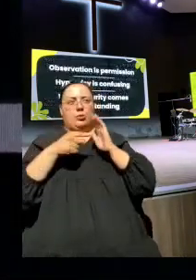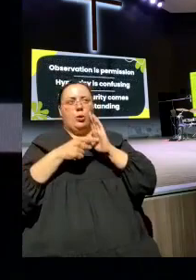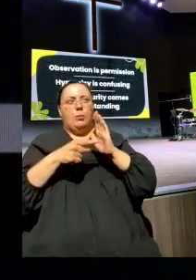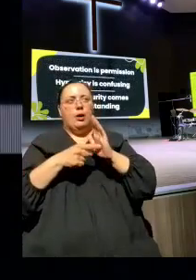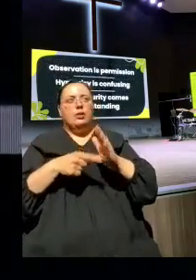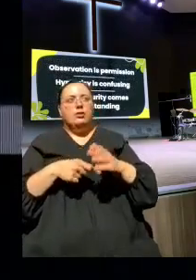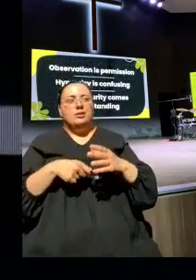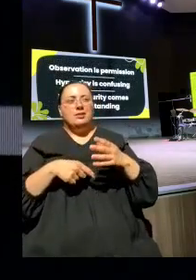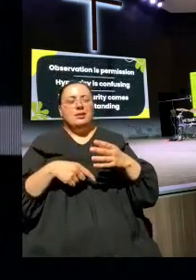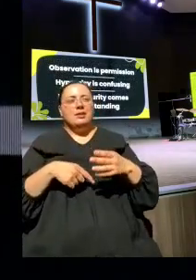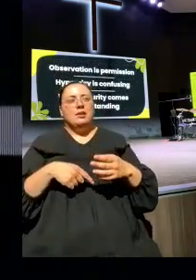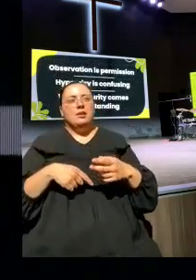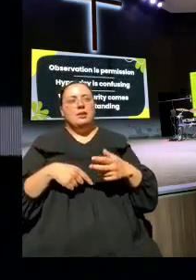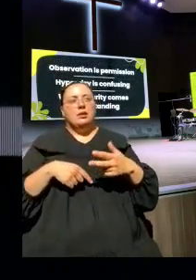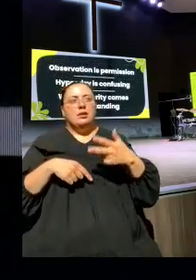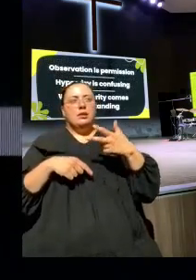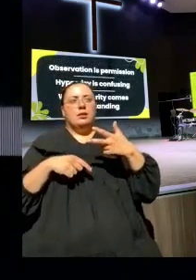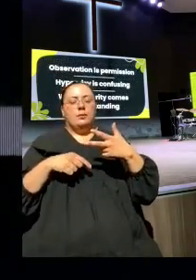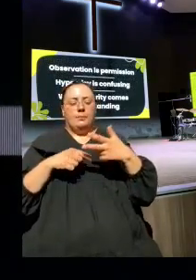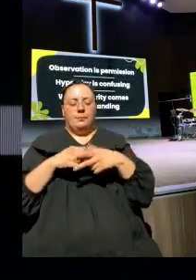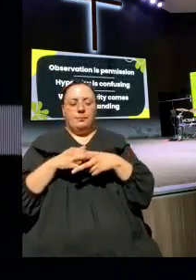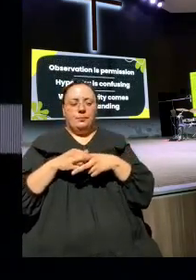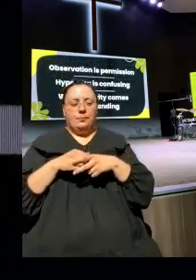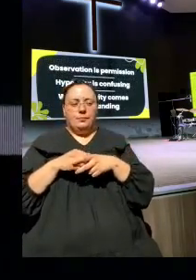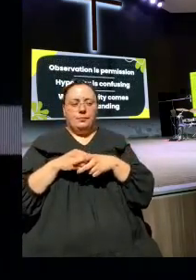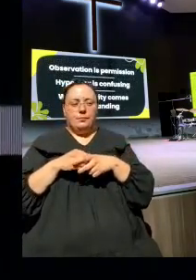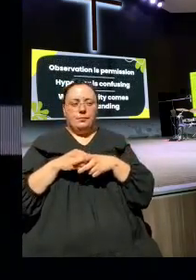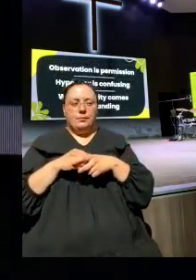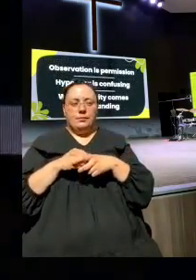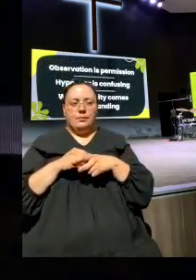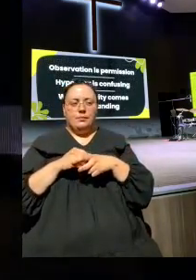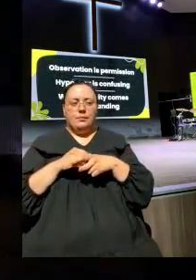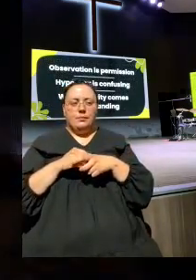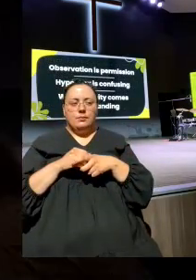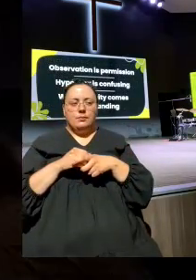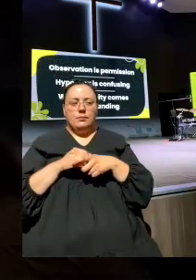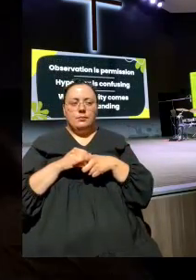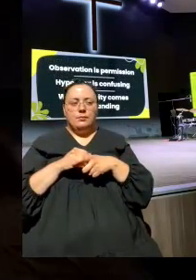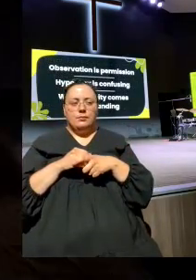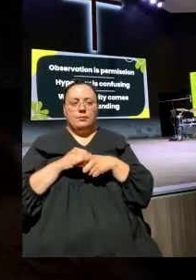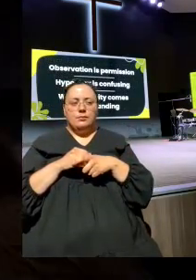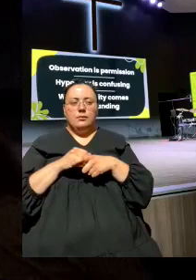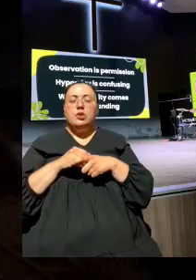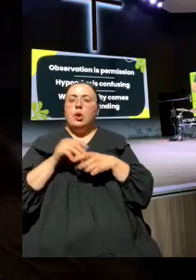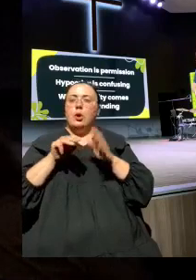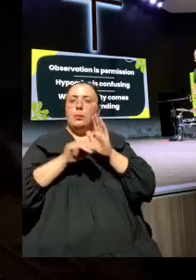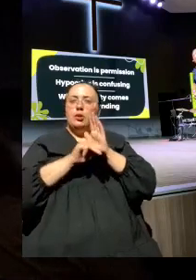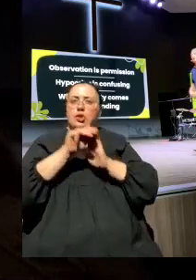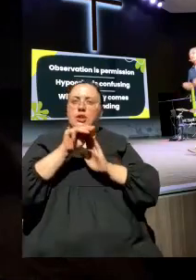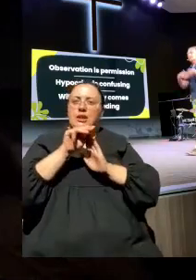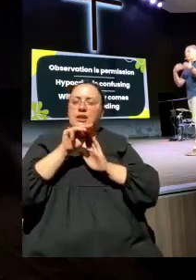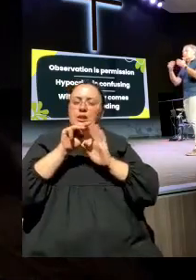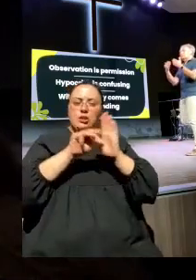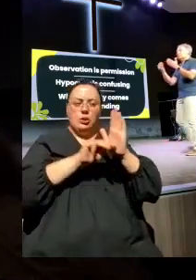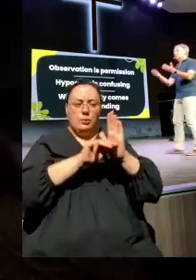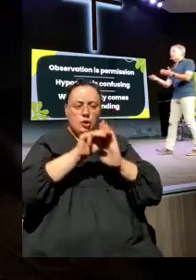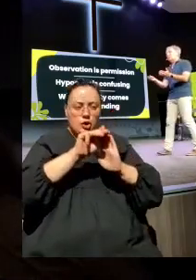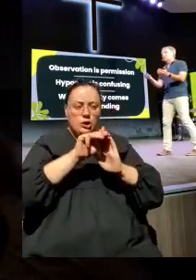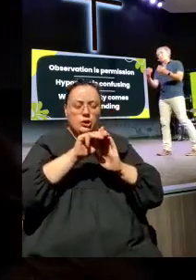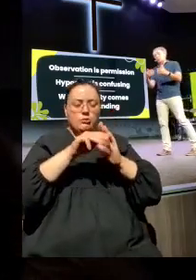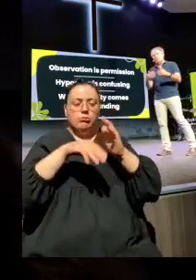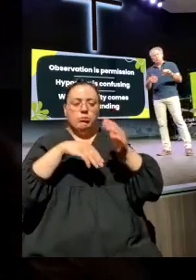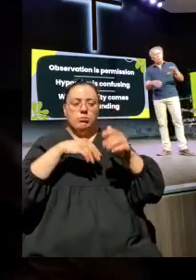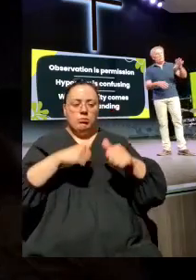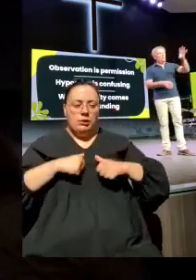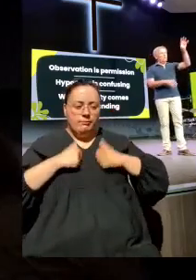to see the pursuit towards our highest ideals. Because with maturity comes understanding. As we grow spiritually